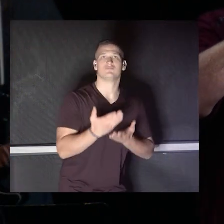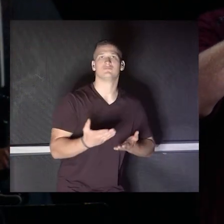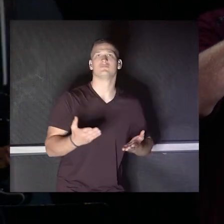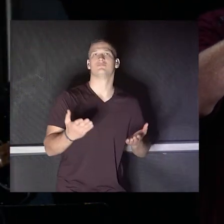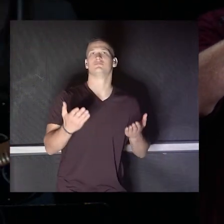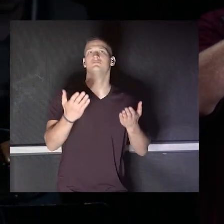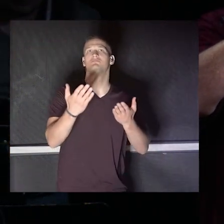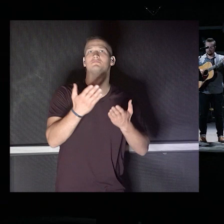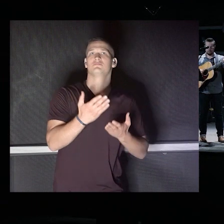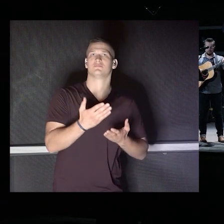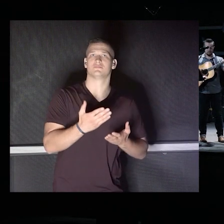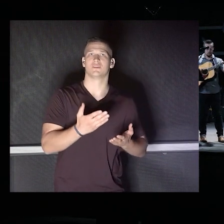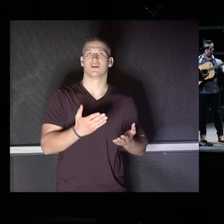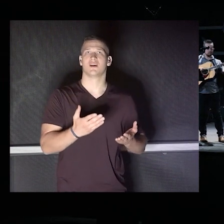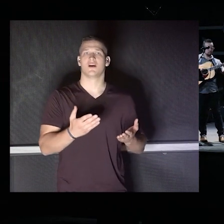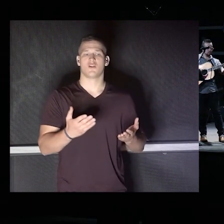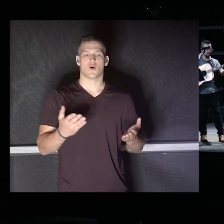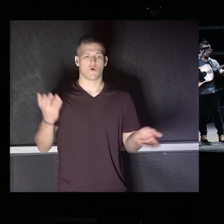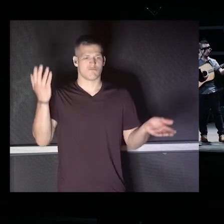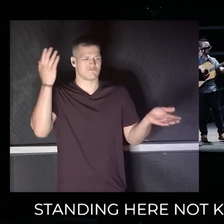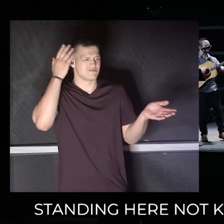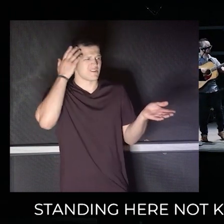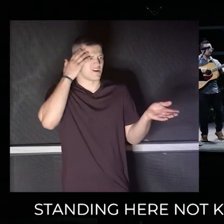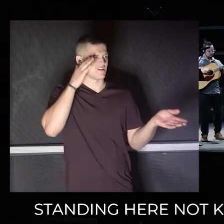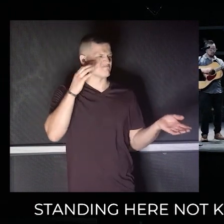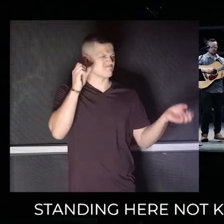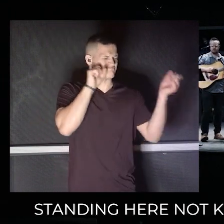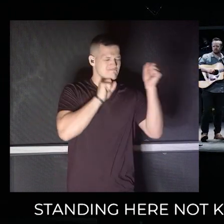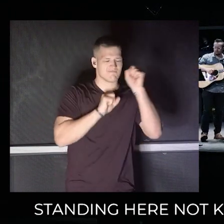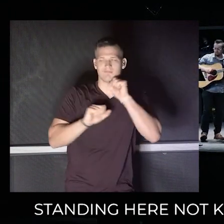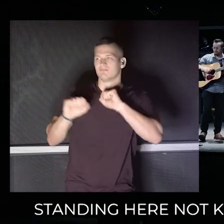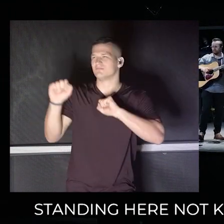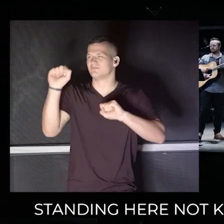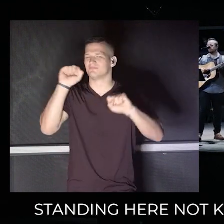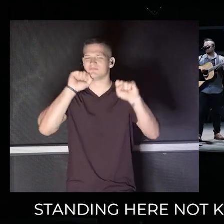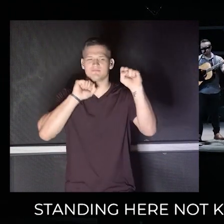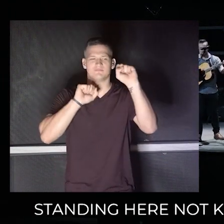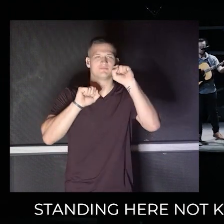times. Thank you, Lord. Standing here,